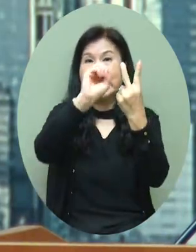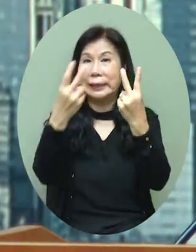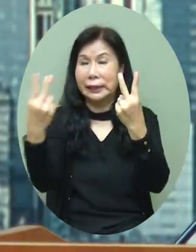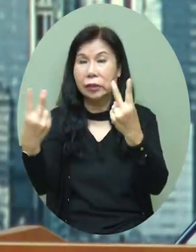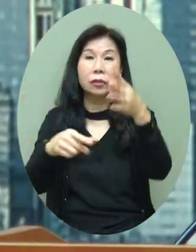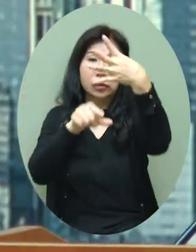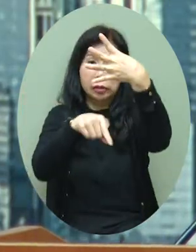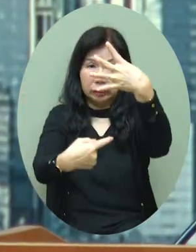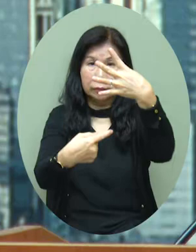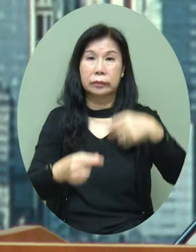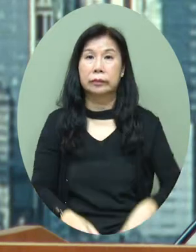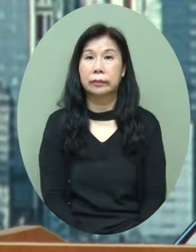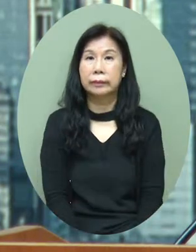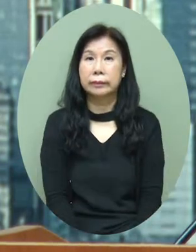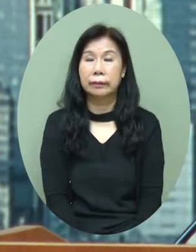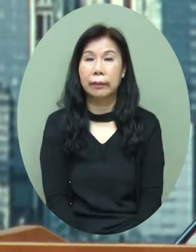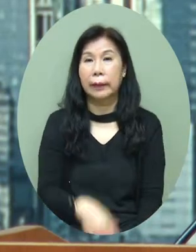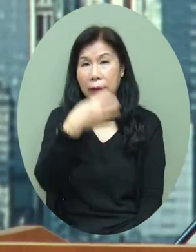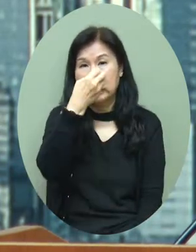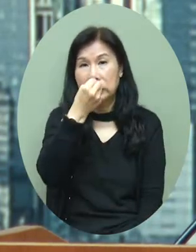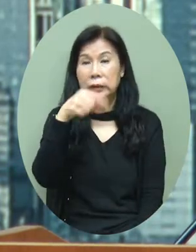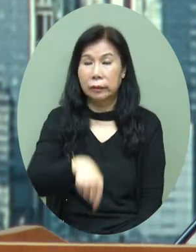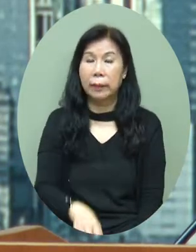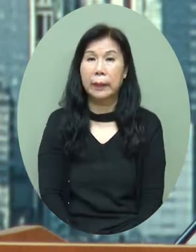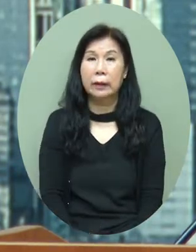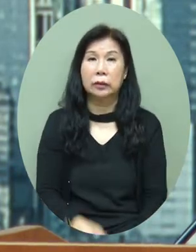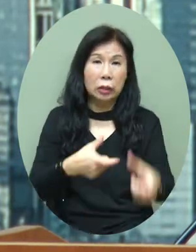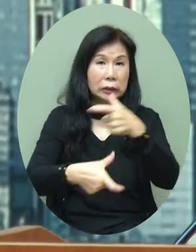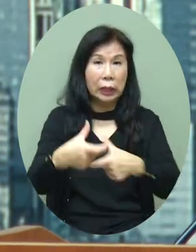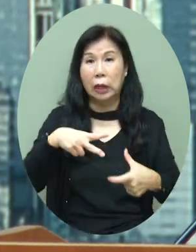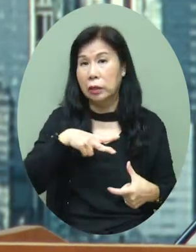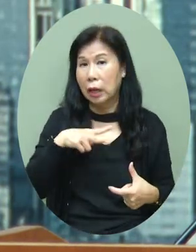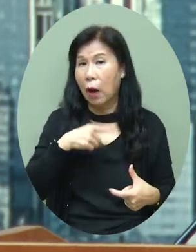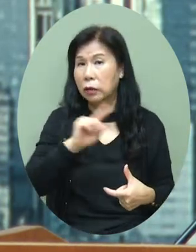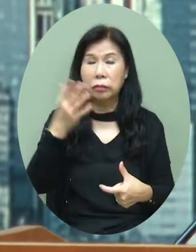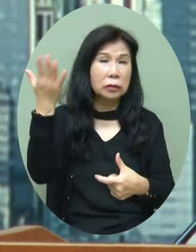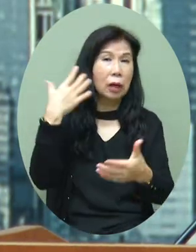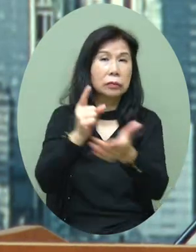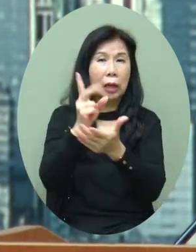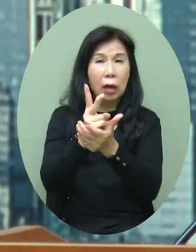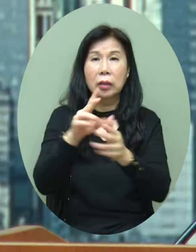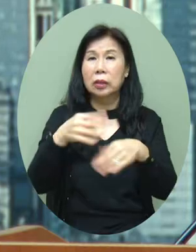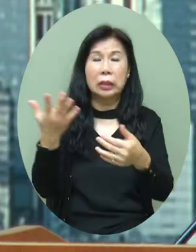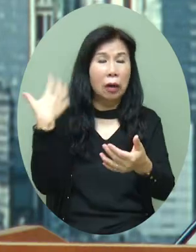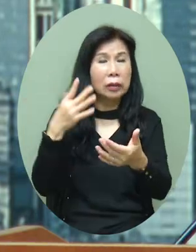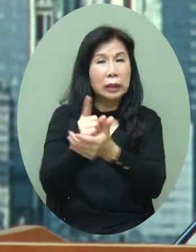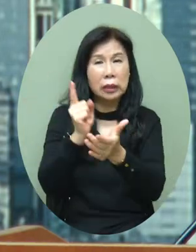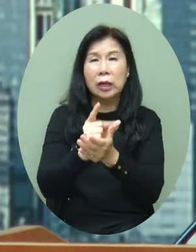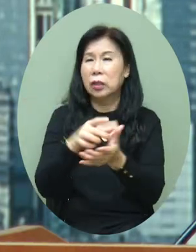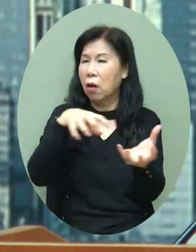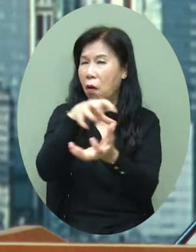Hong Kong's economy has been in a complex situation in the past year. Despite the strong rebound in